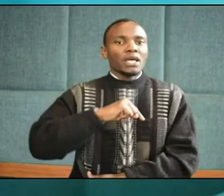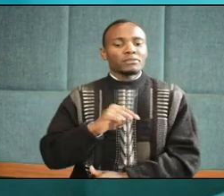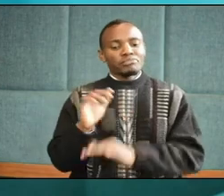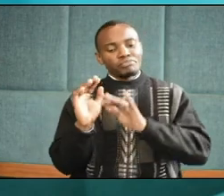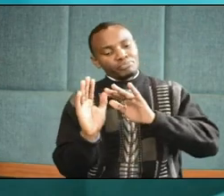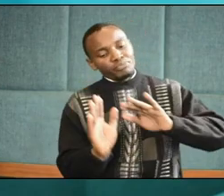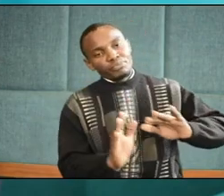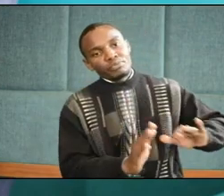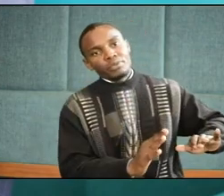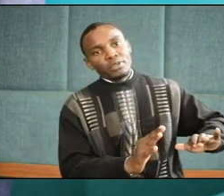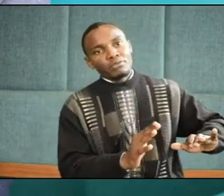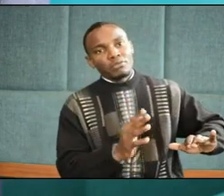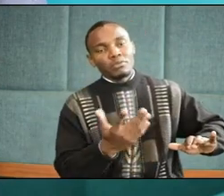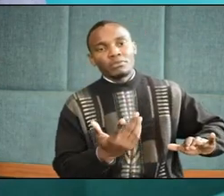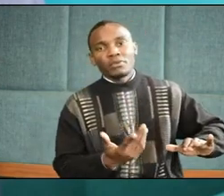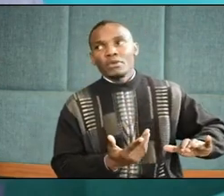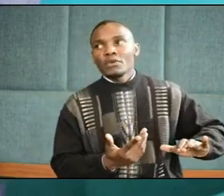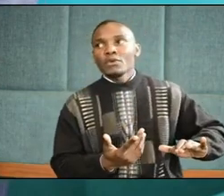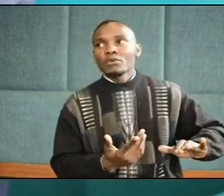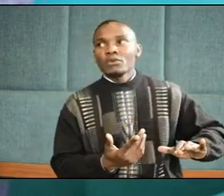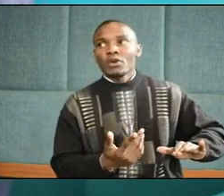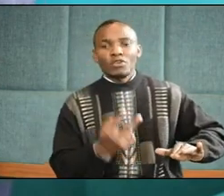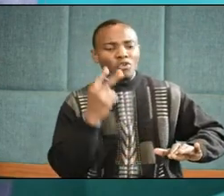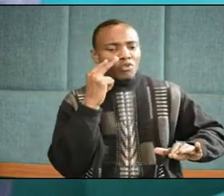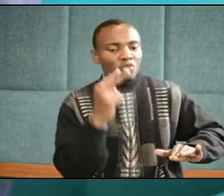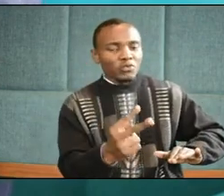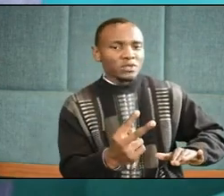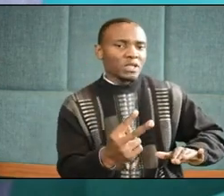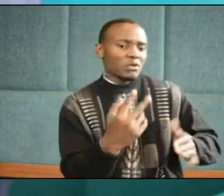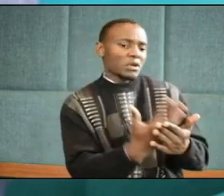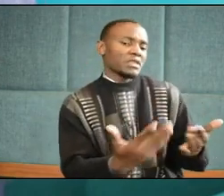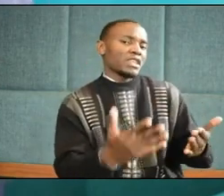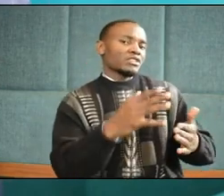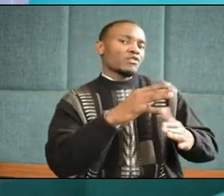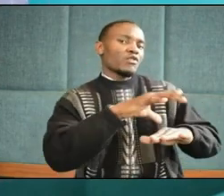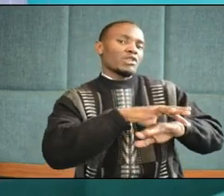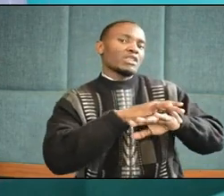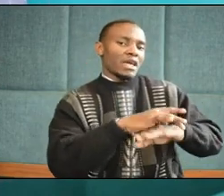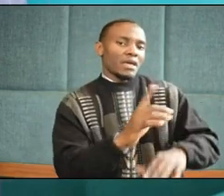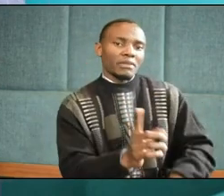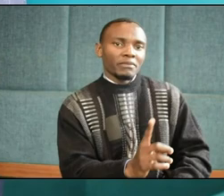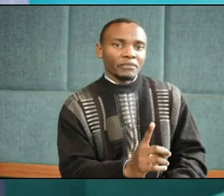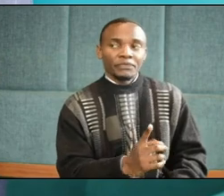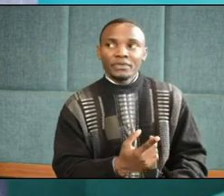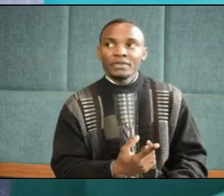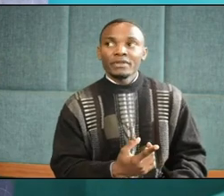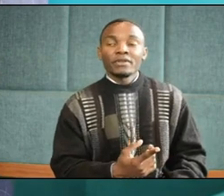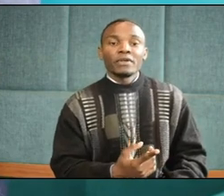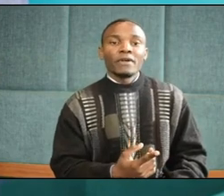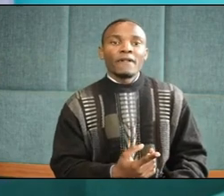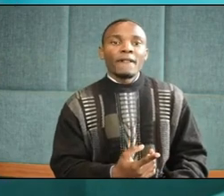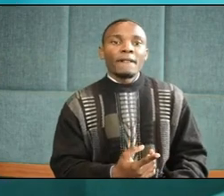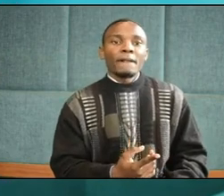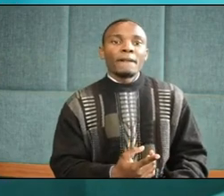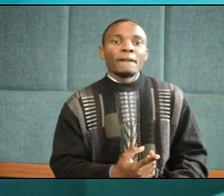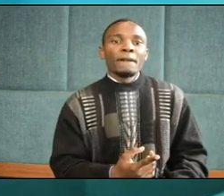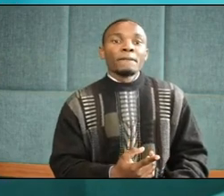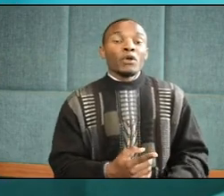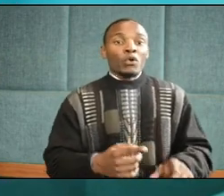remove our eyes from these things of the world. You know what?